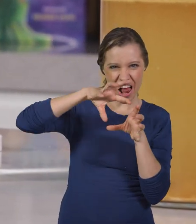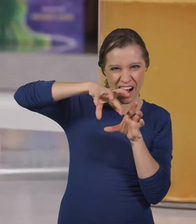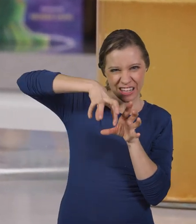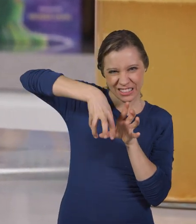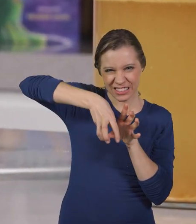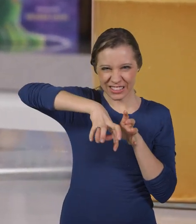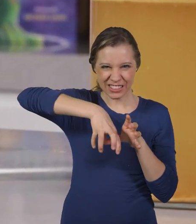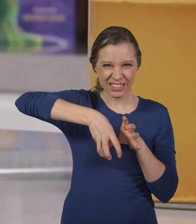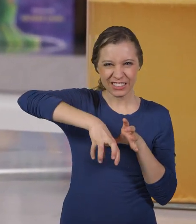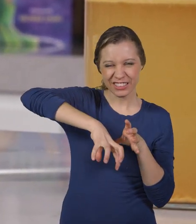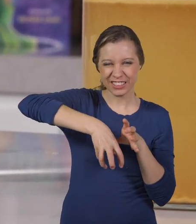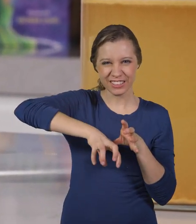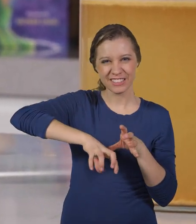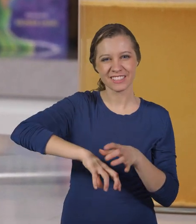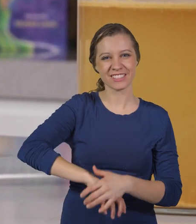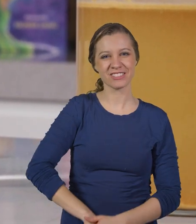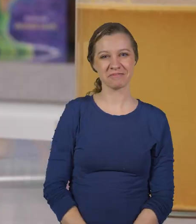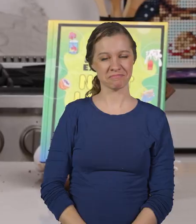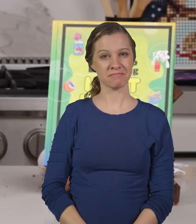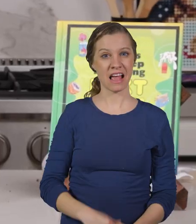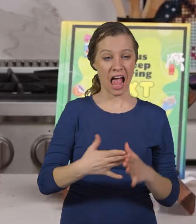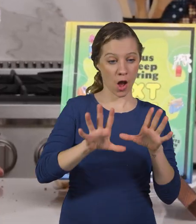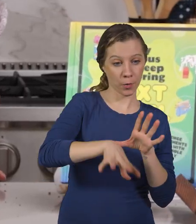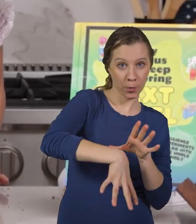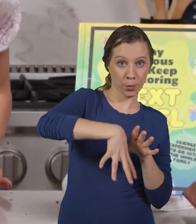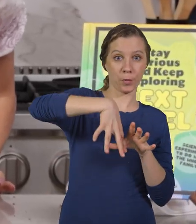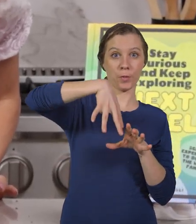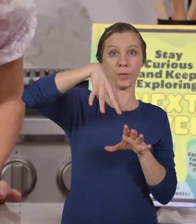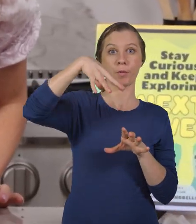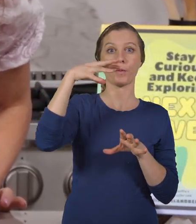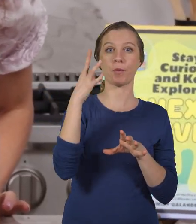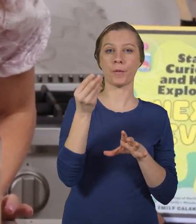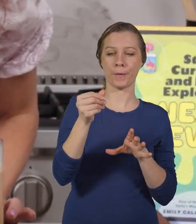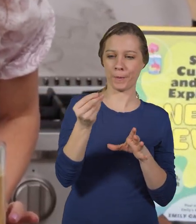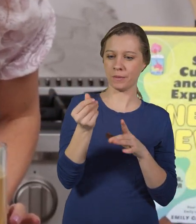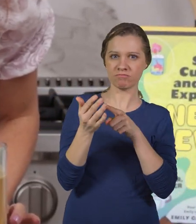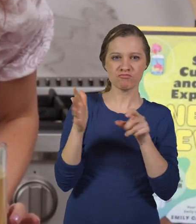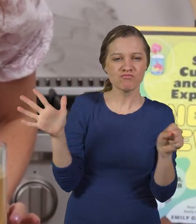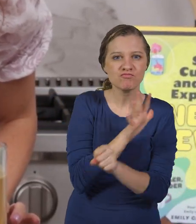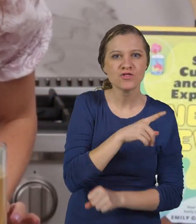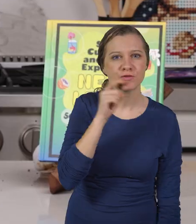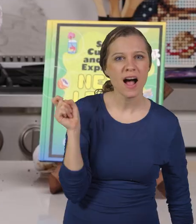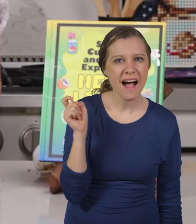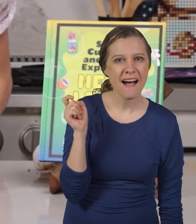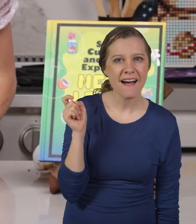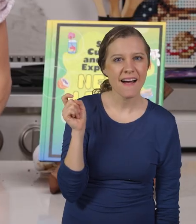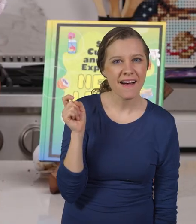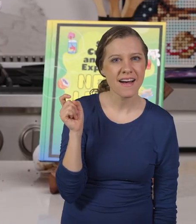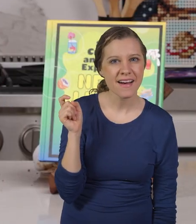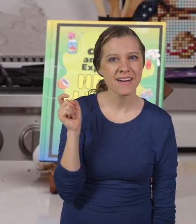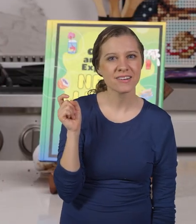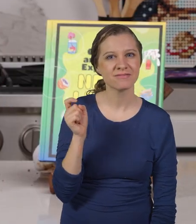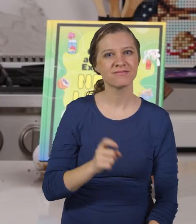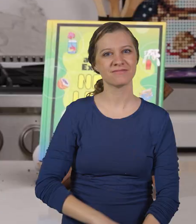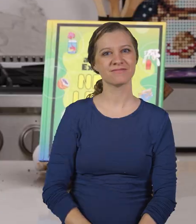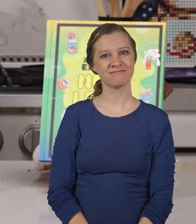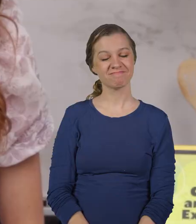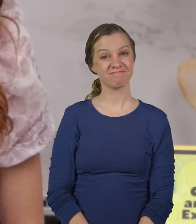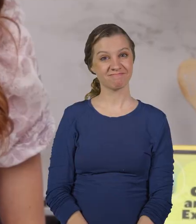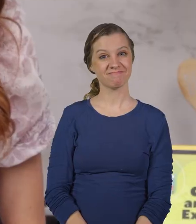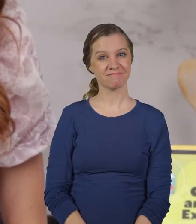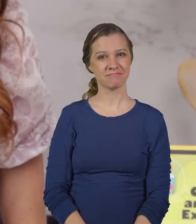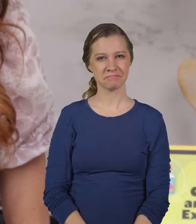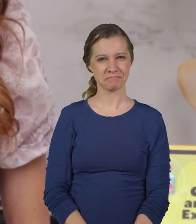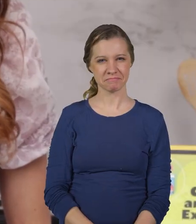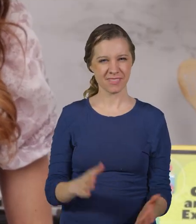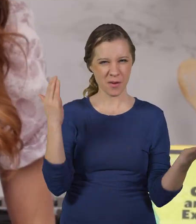I can take my hand out, and my hand is completely dry. Why does this work?